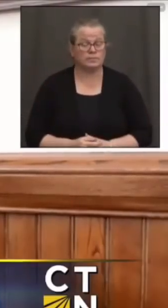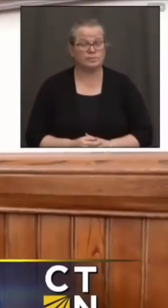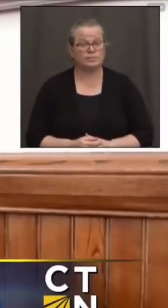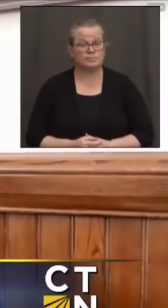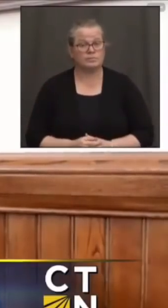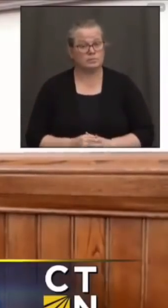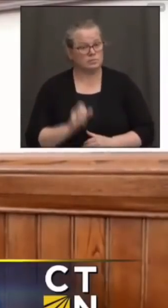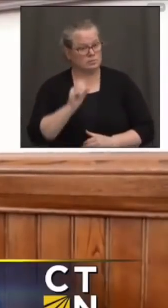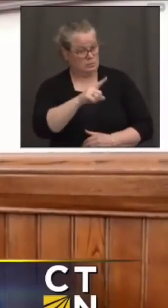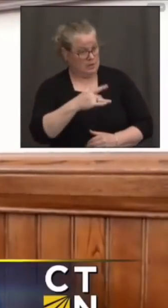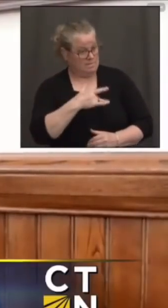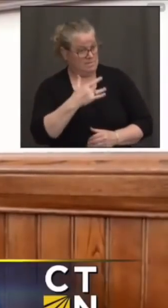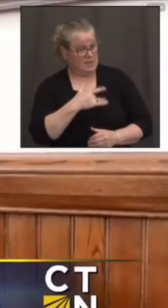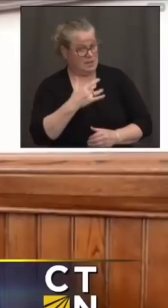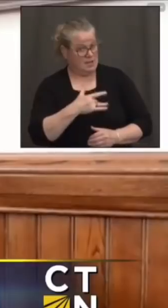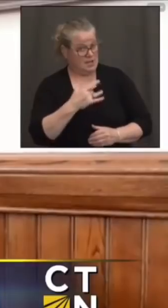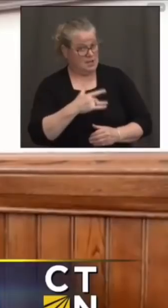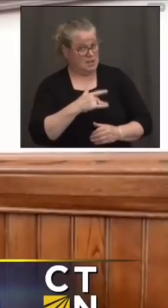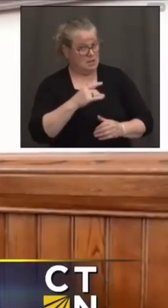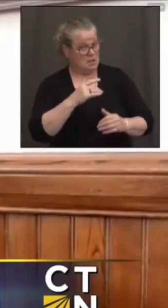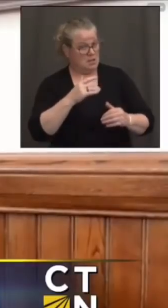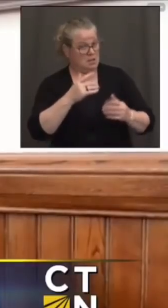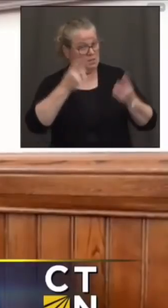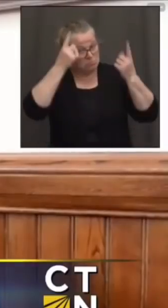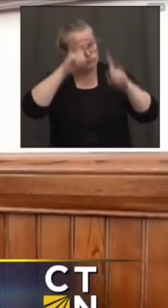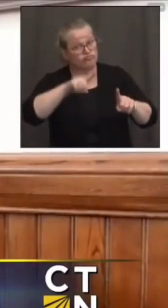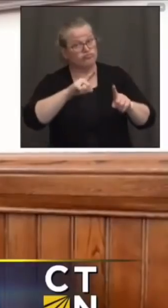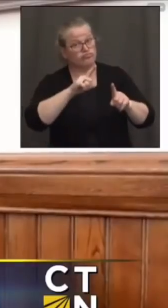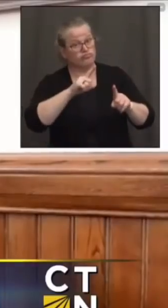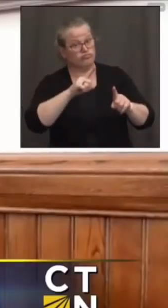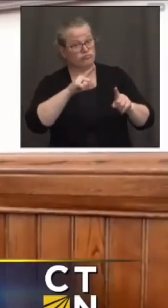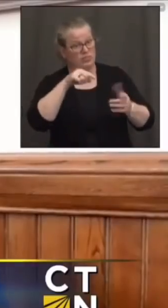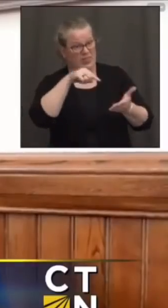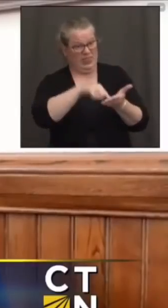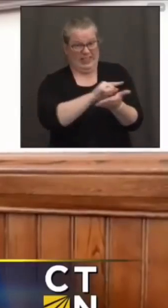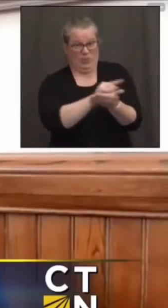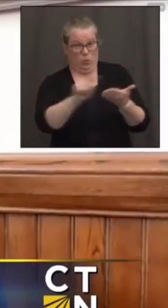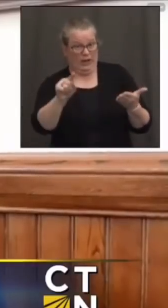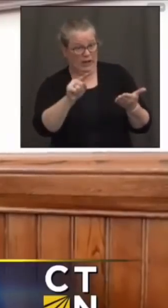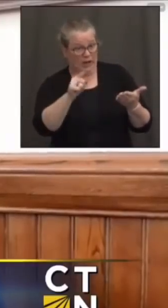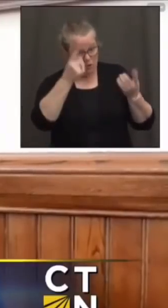Do you think that's likely within a deal within the week or no?